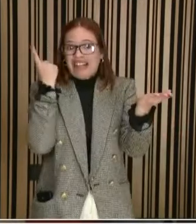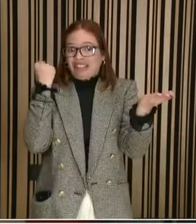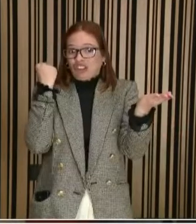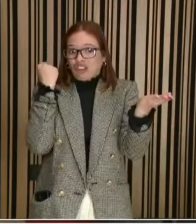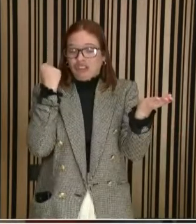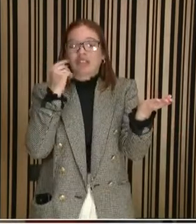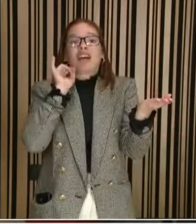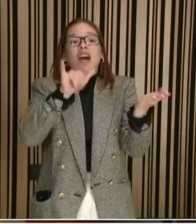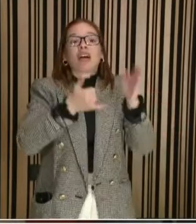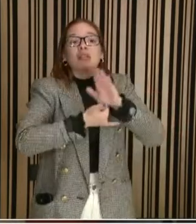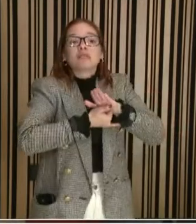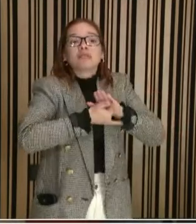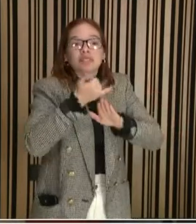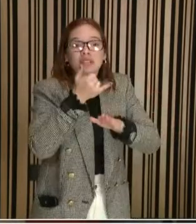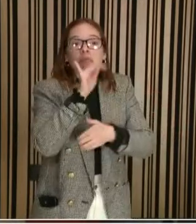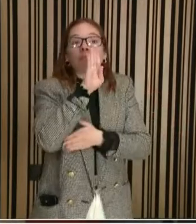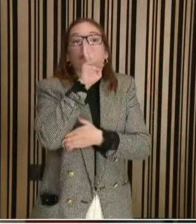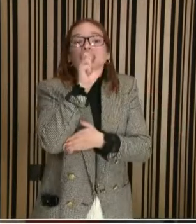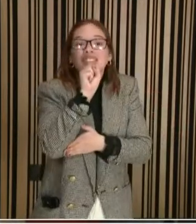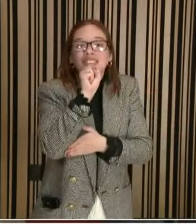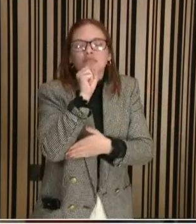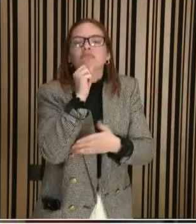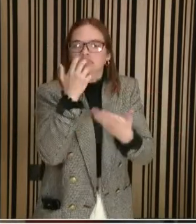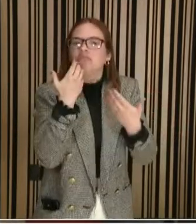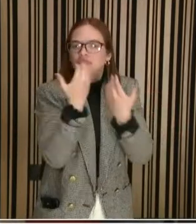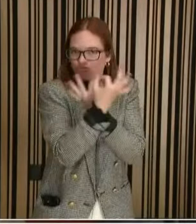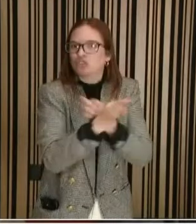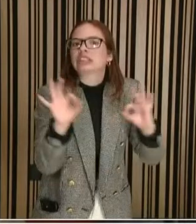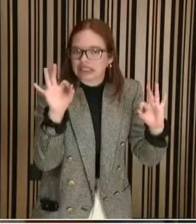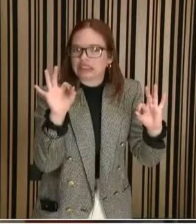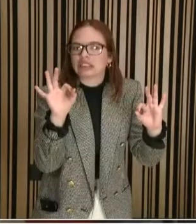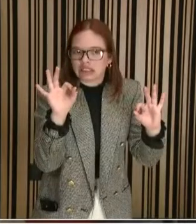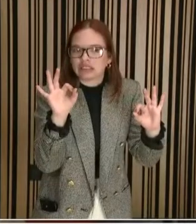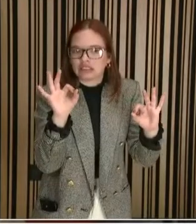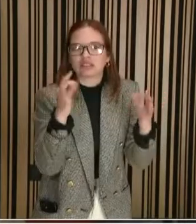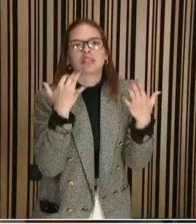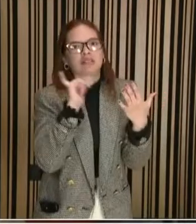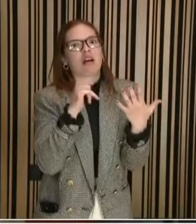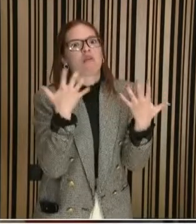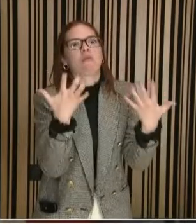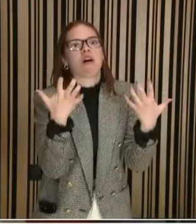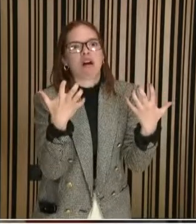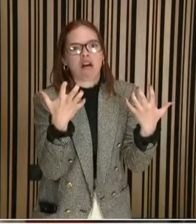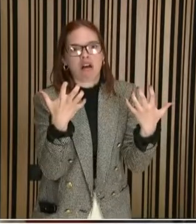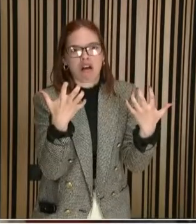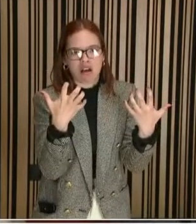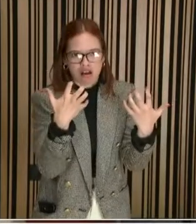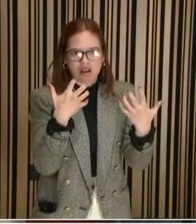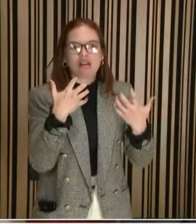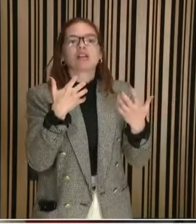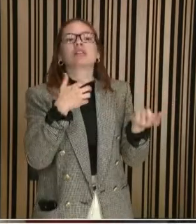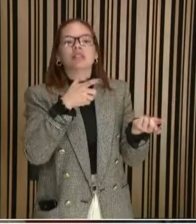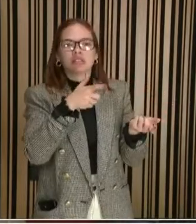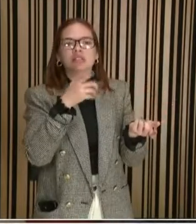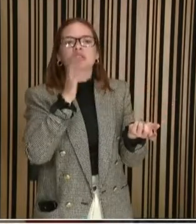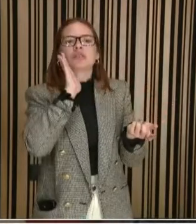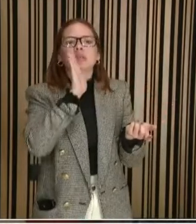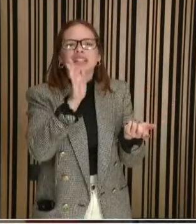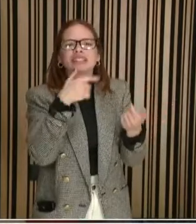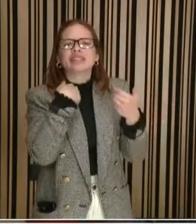free, and we expect, based on what they've said, that they will continue to work through the